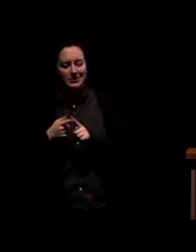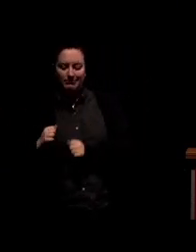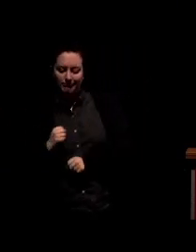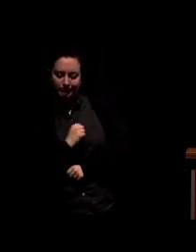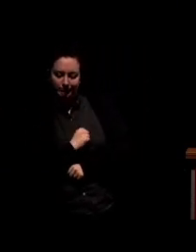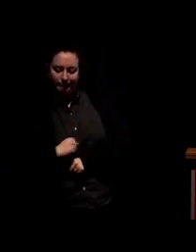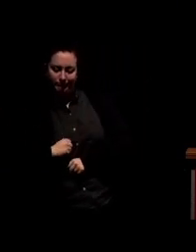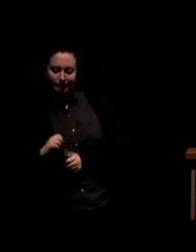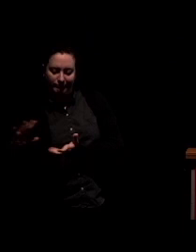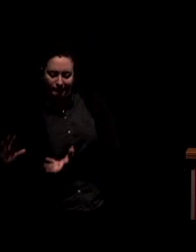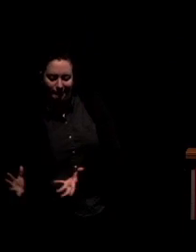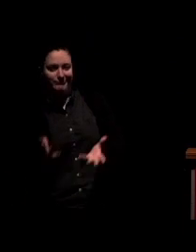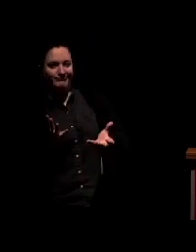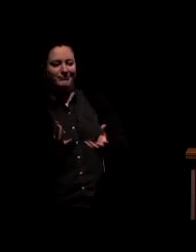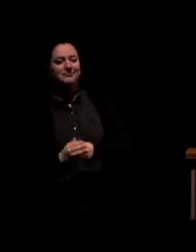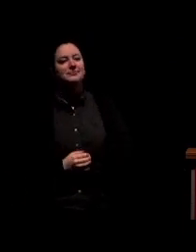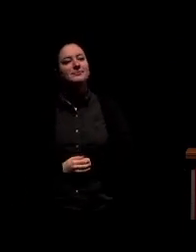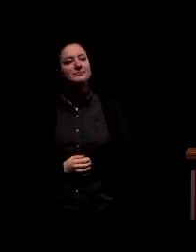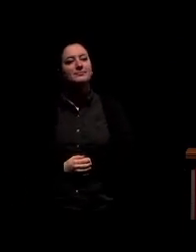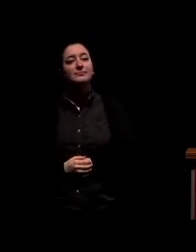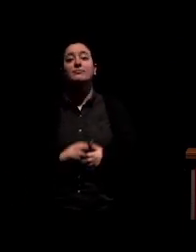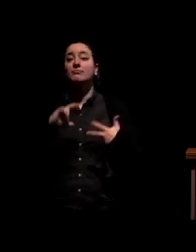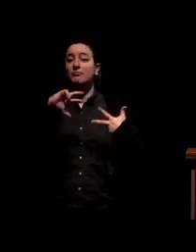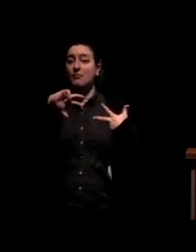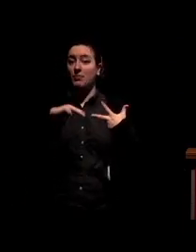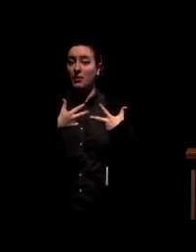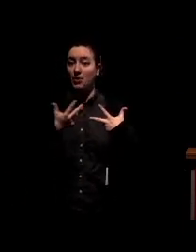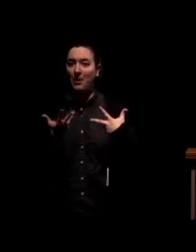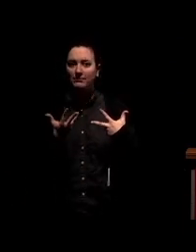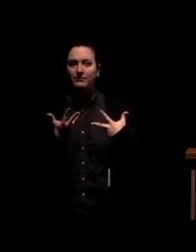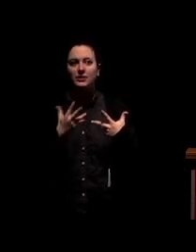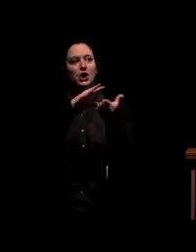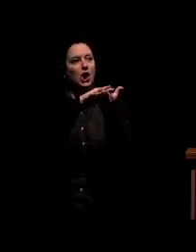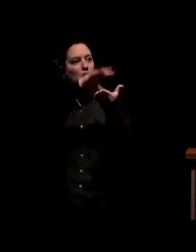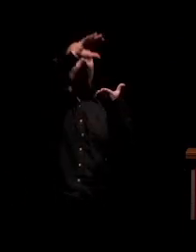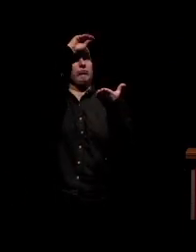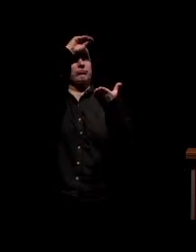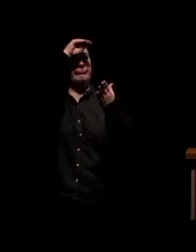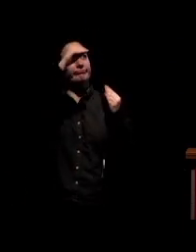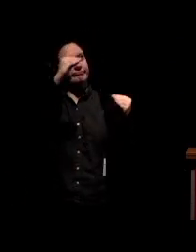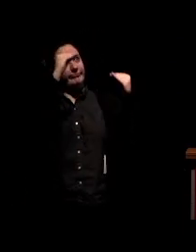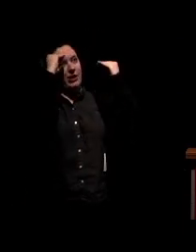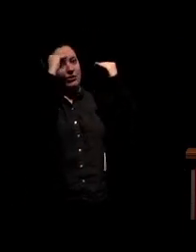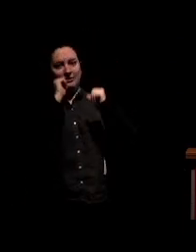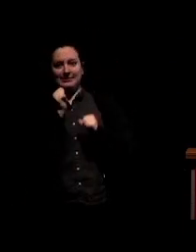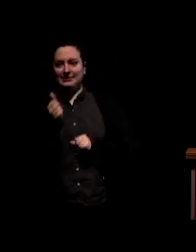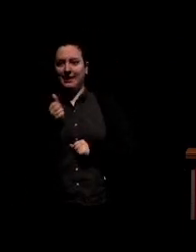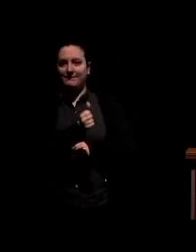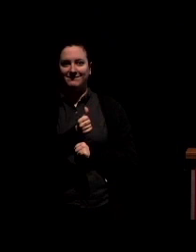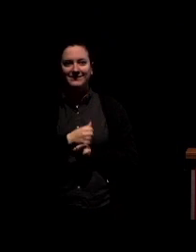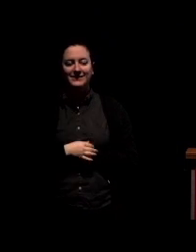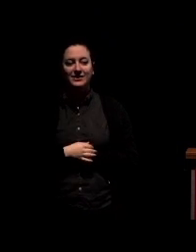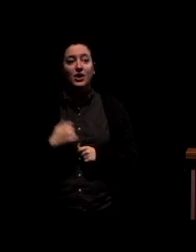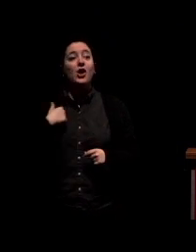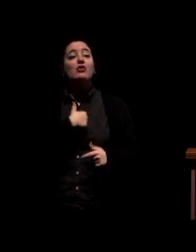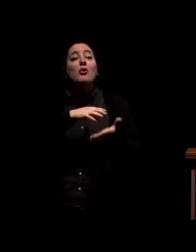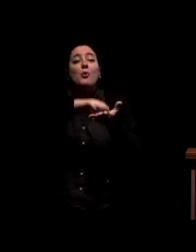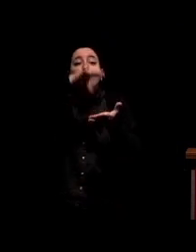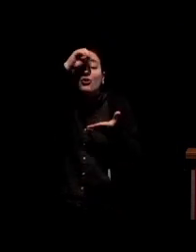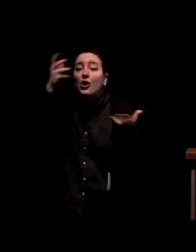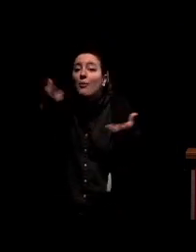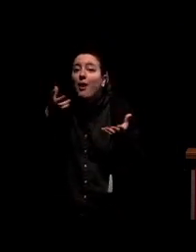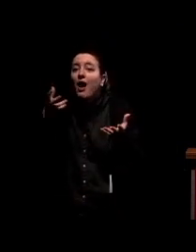is educate yourself. If there's anything we learned about intersectionality and multiple identities is that even if we're black or gay